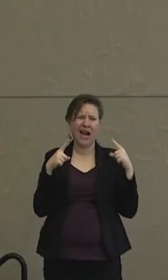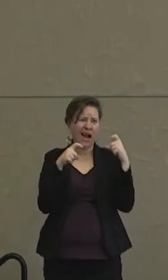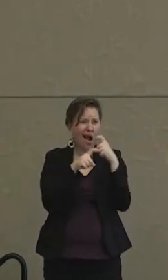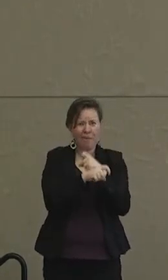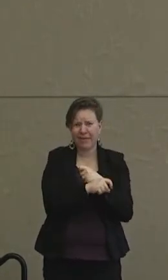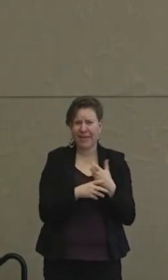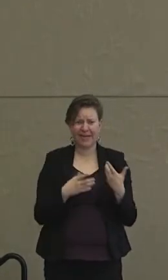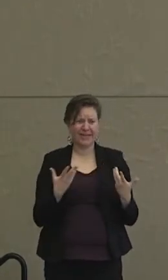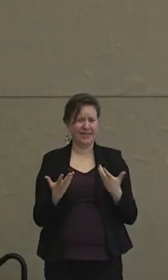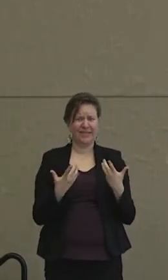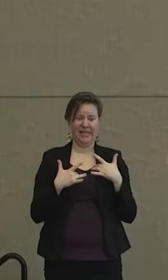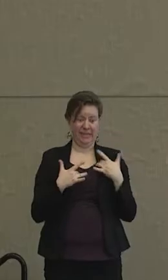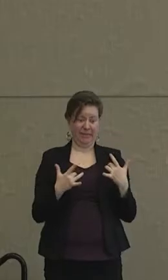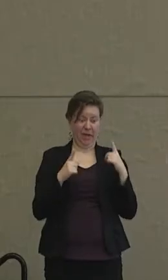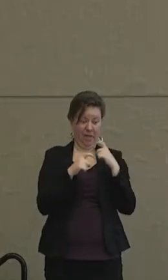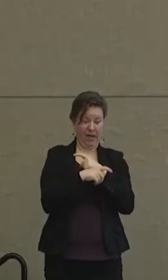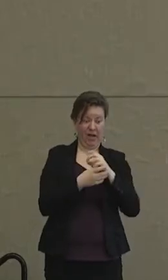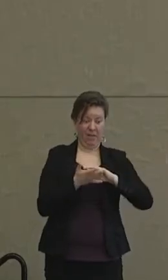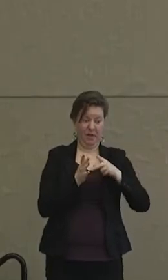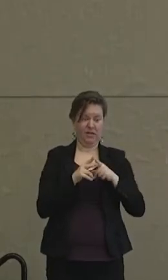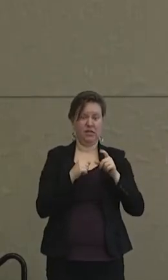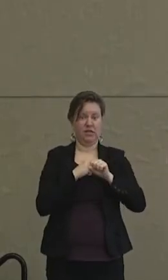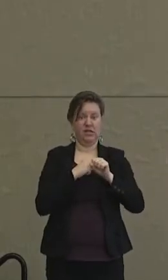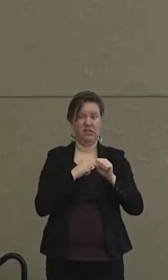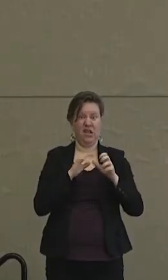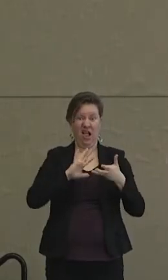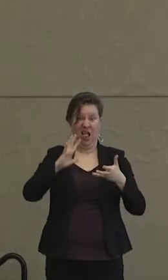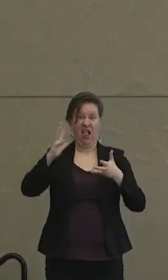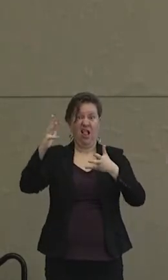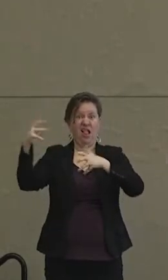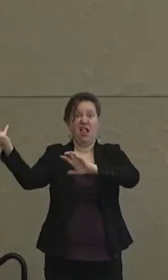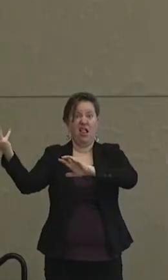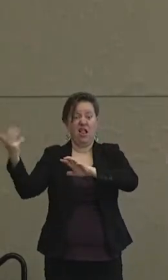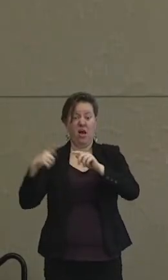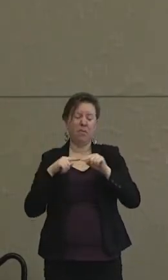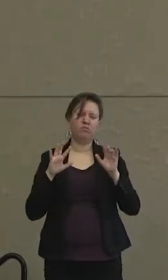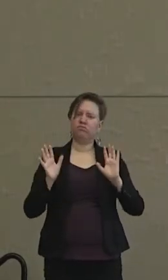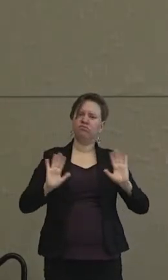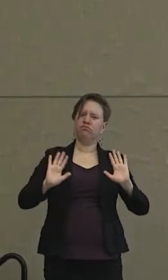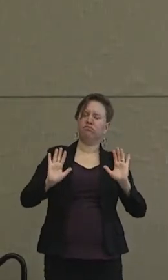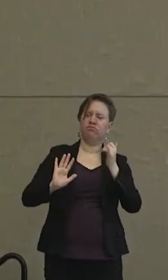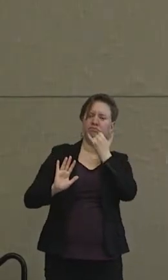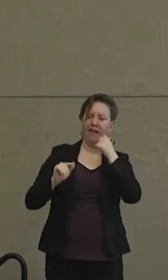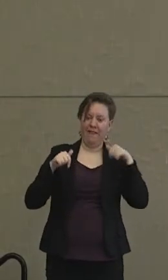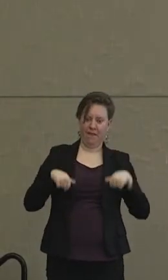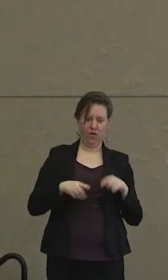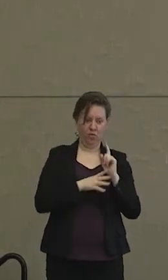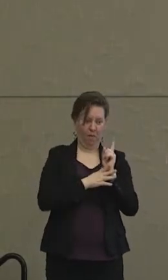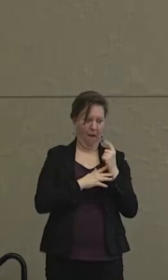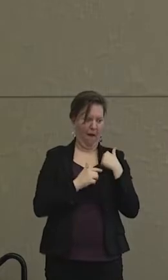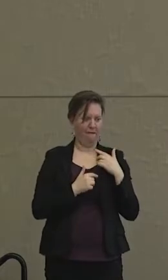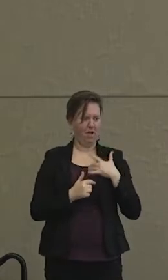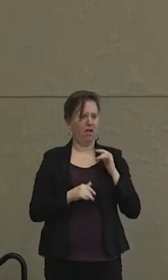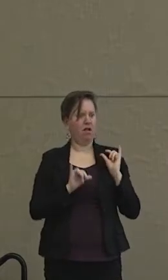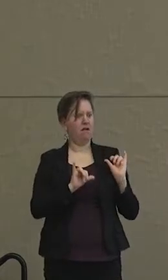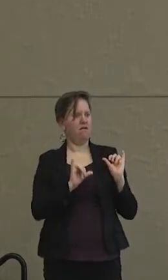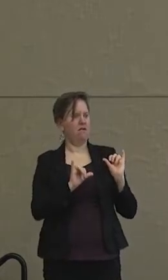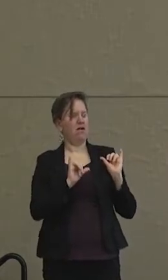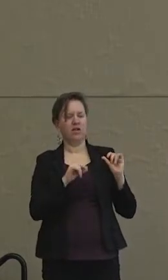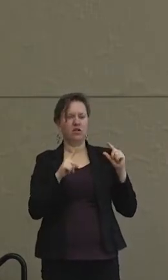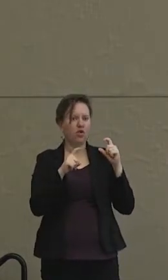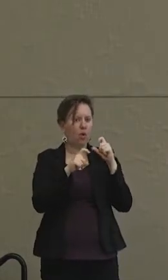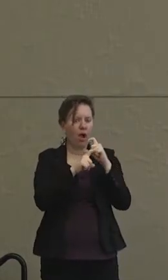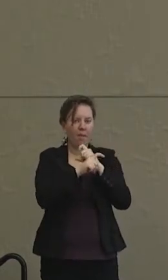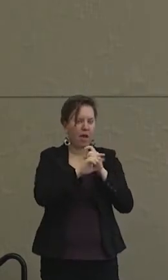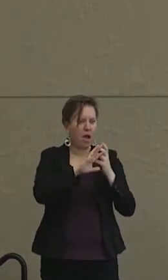complicated. And usually complicated means like this is going badly. But in fact, at this moment, I feel like it is so